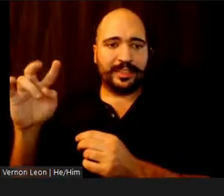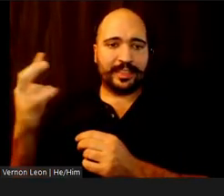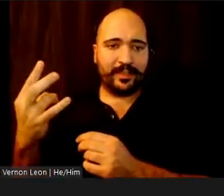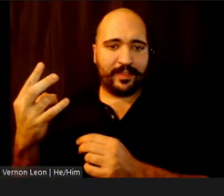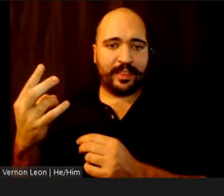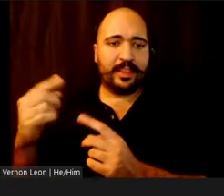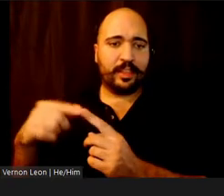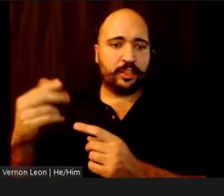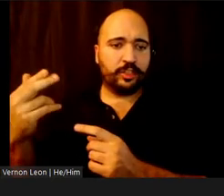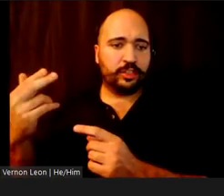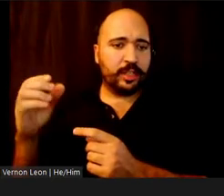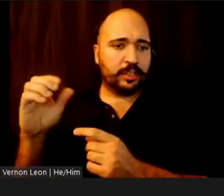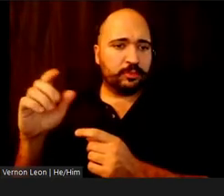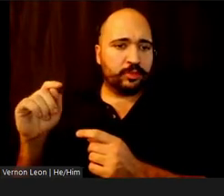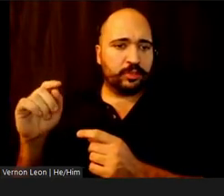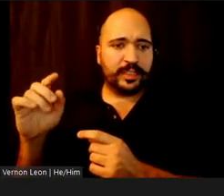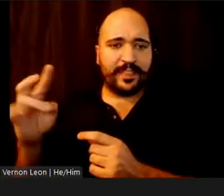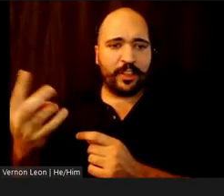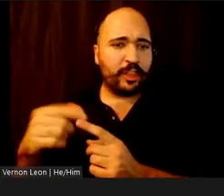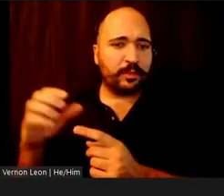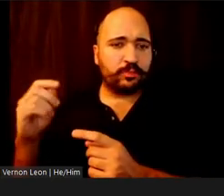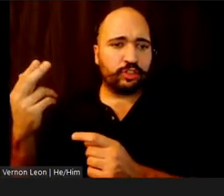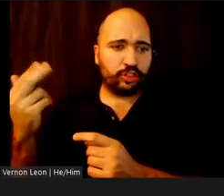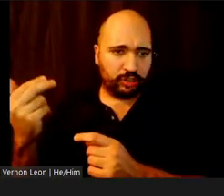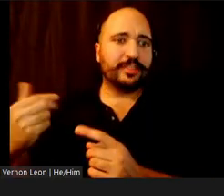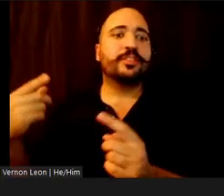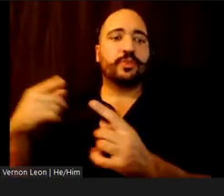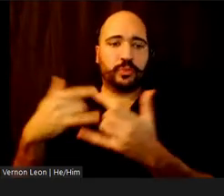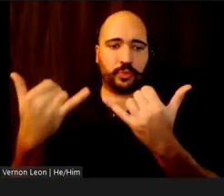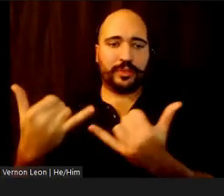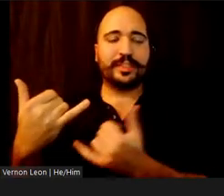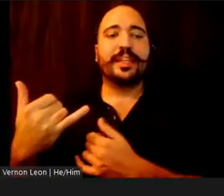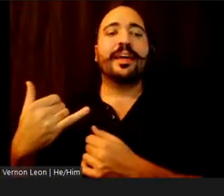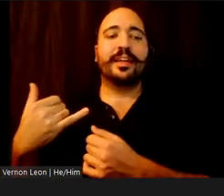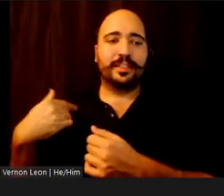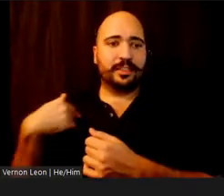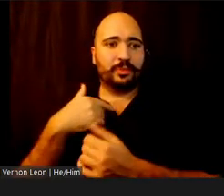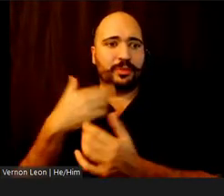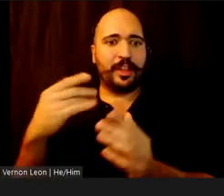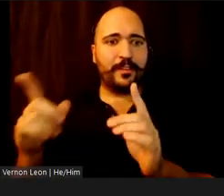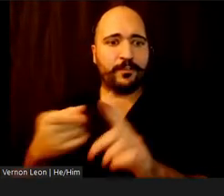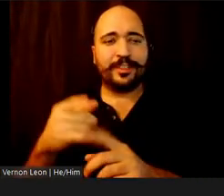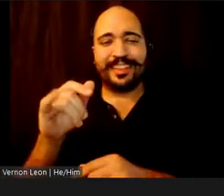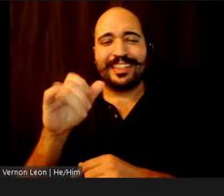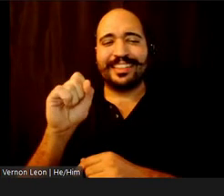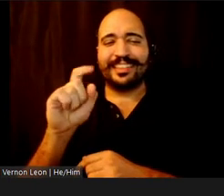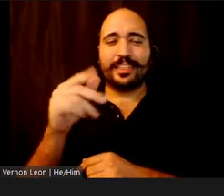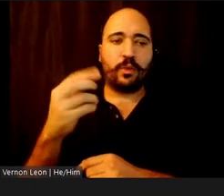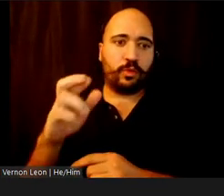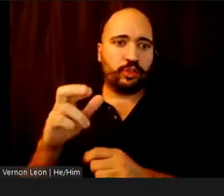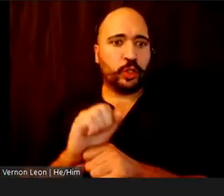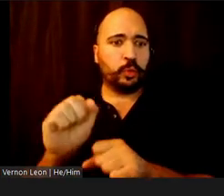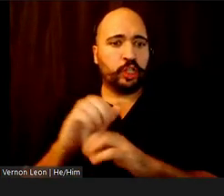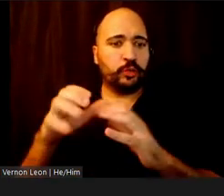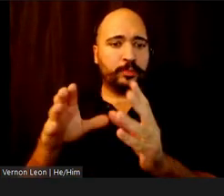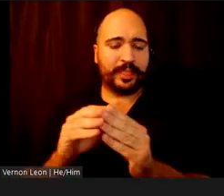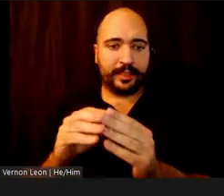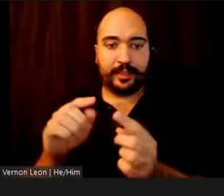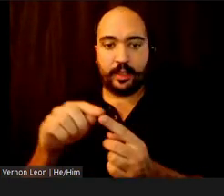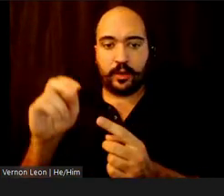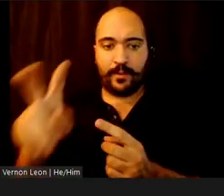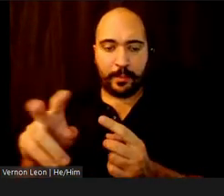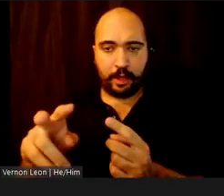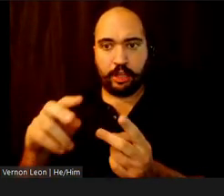In terms of stakeholder working group meetings, we expect the first one in early November, the second one in late November, and then a third one